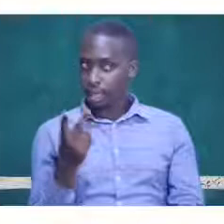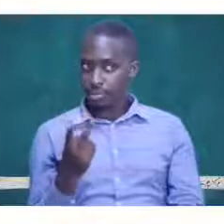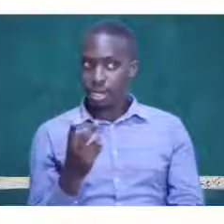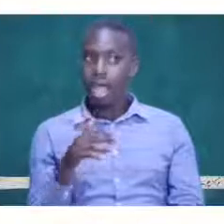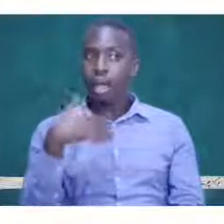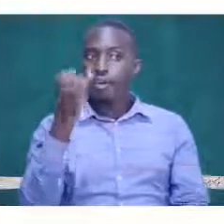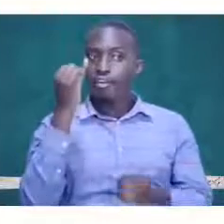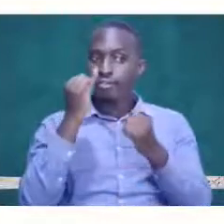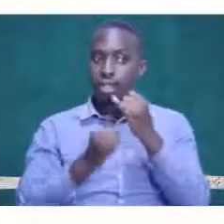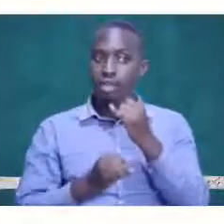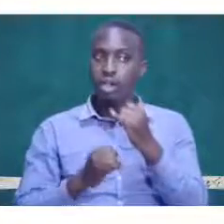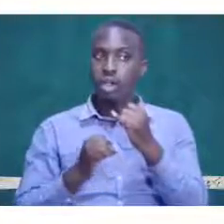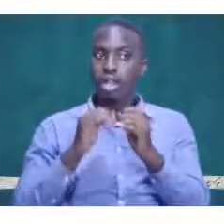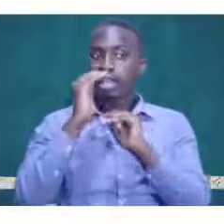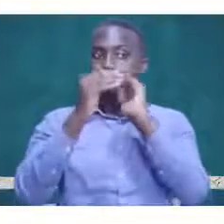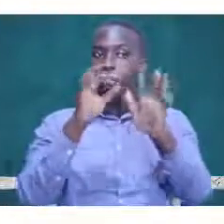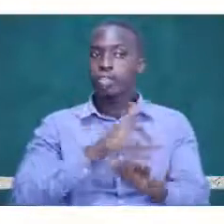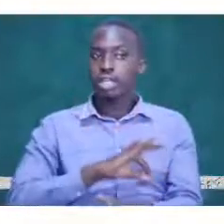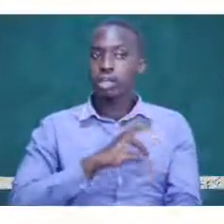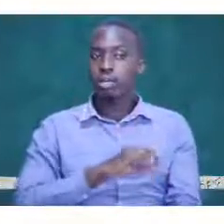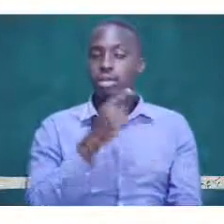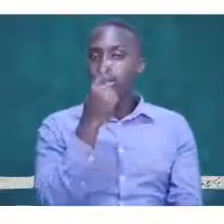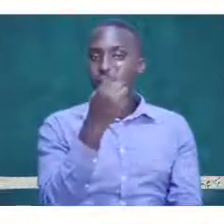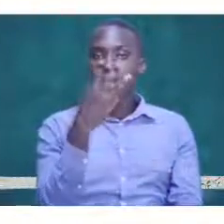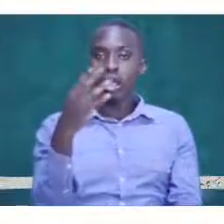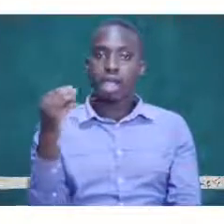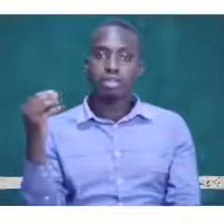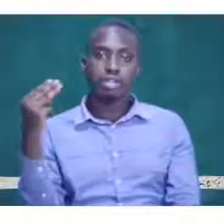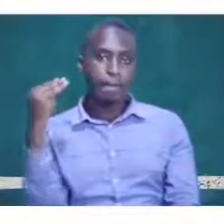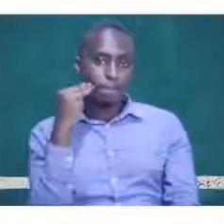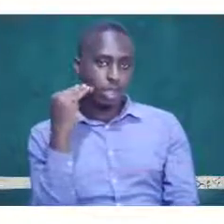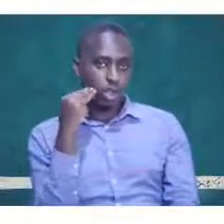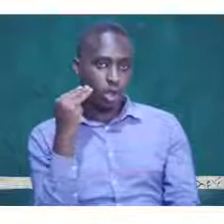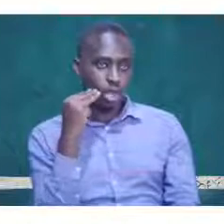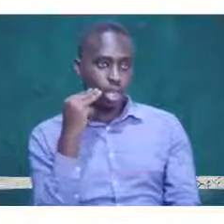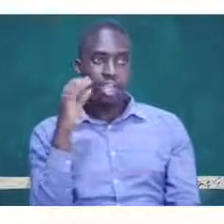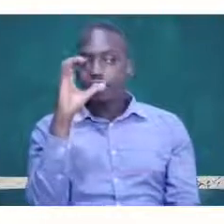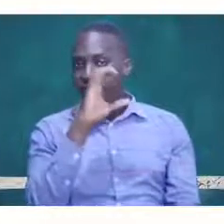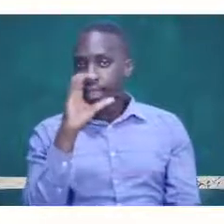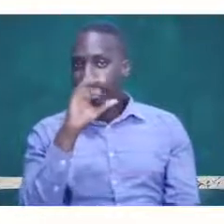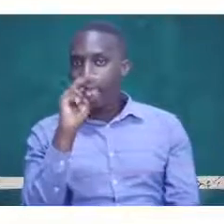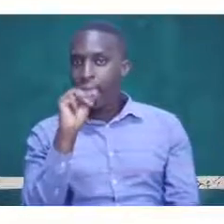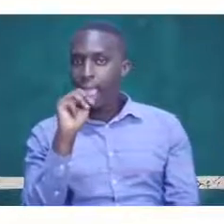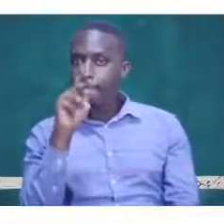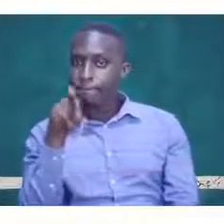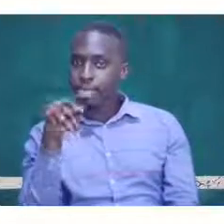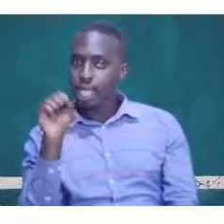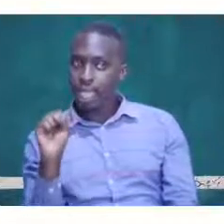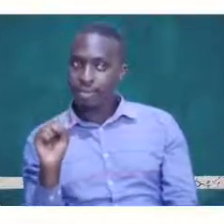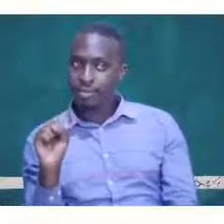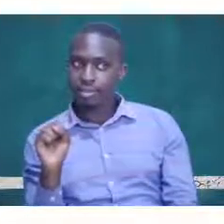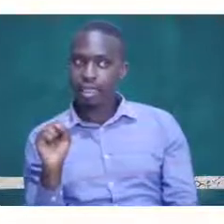the final level of income is 100 million, find the